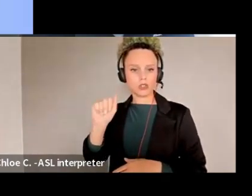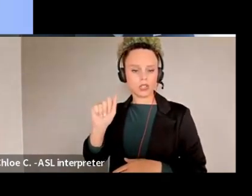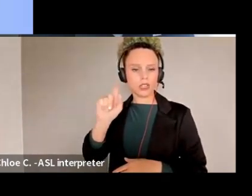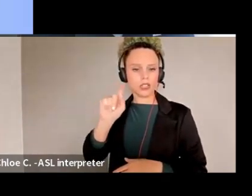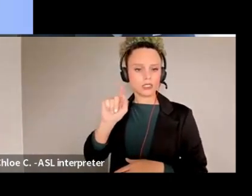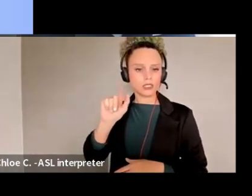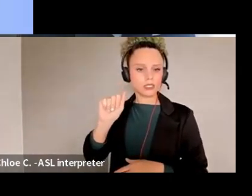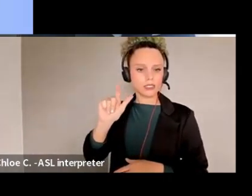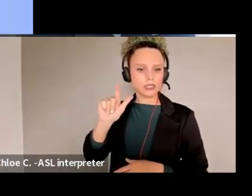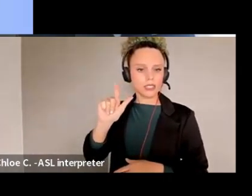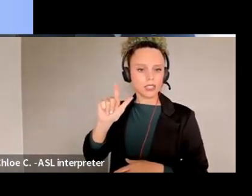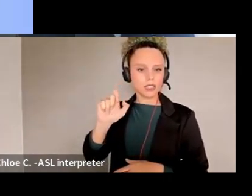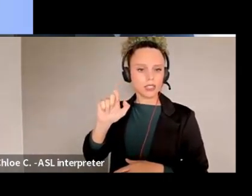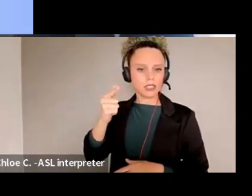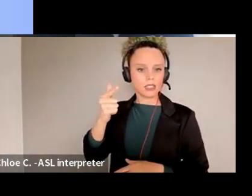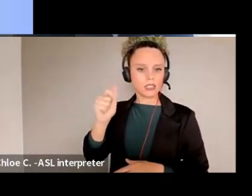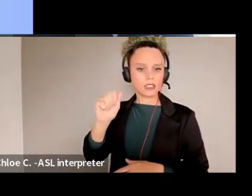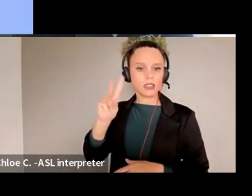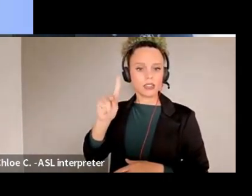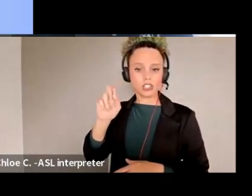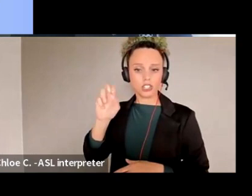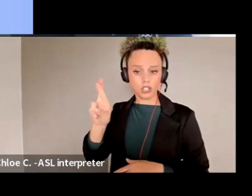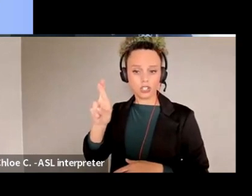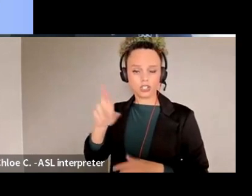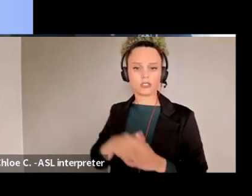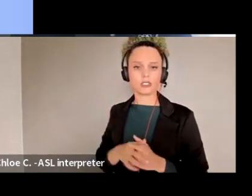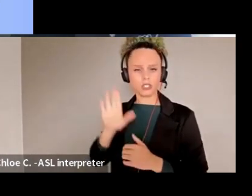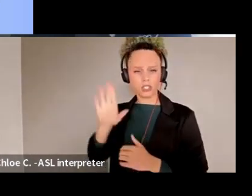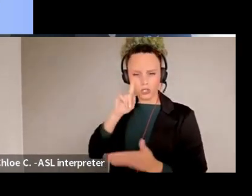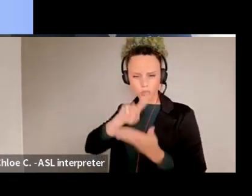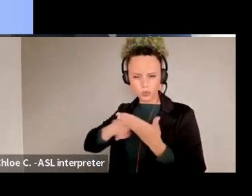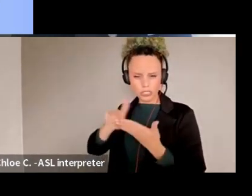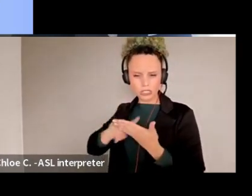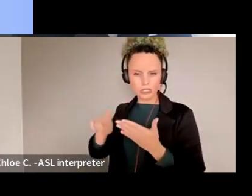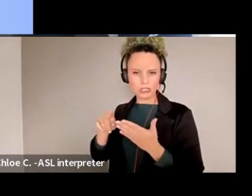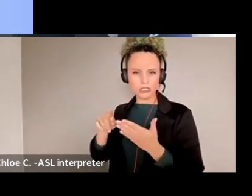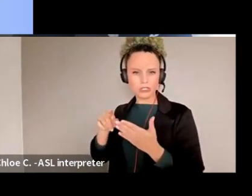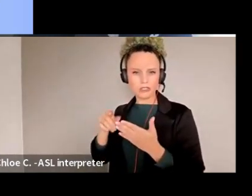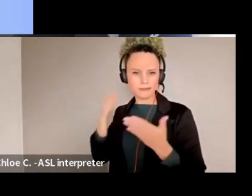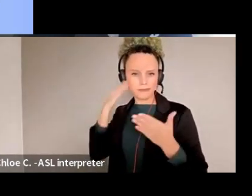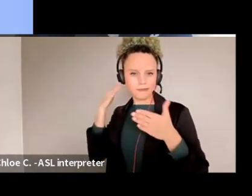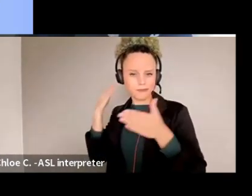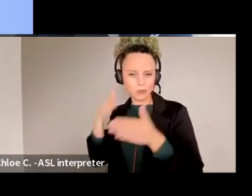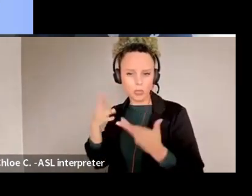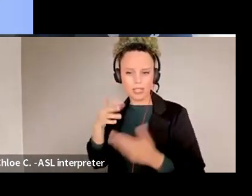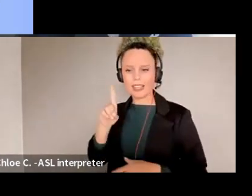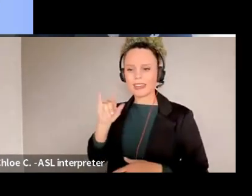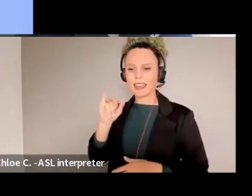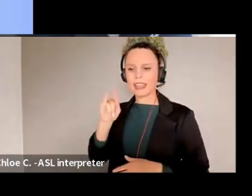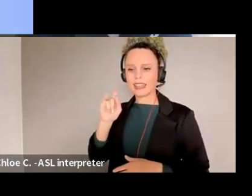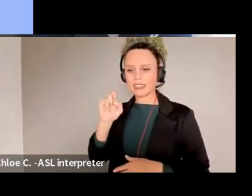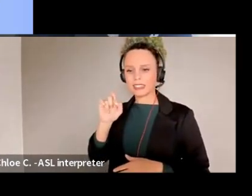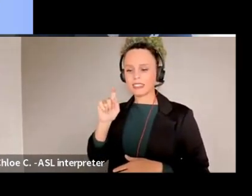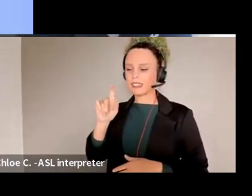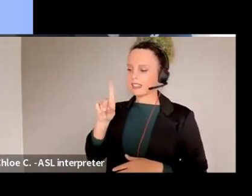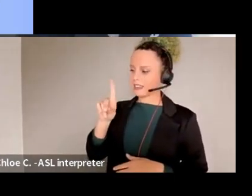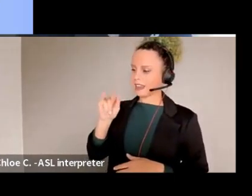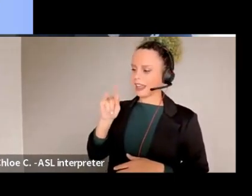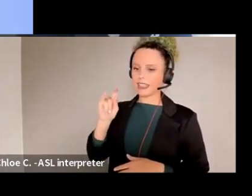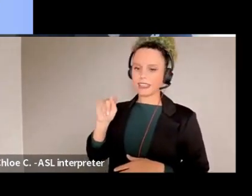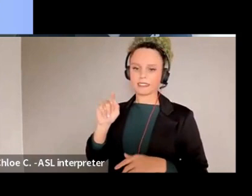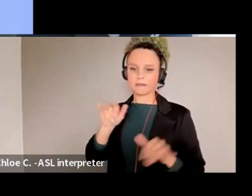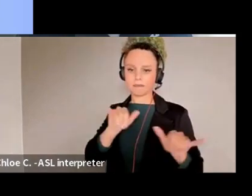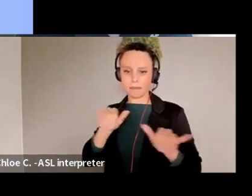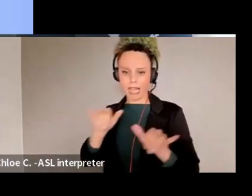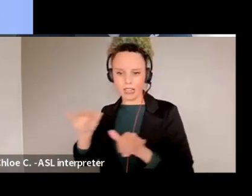the right is Samira Talawakar. And the overall goal of her research is to better understand the